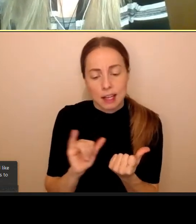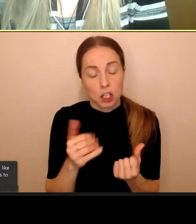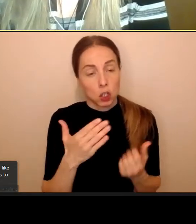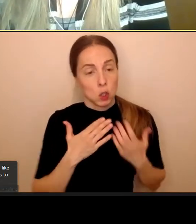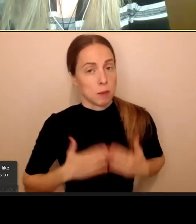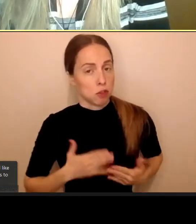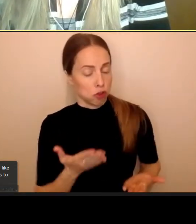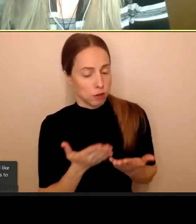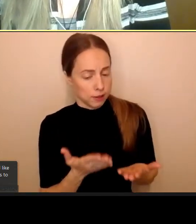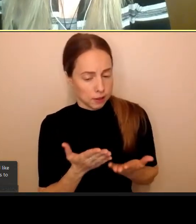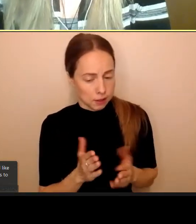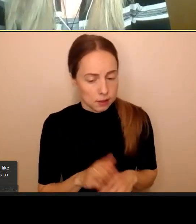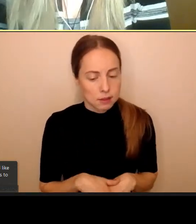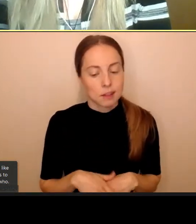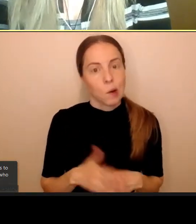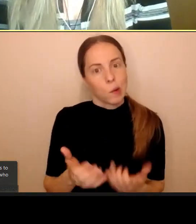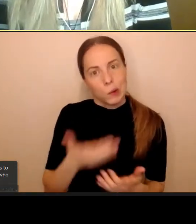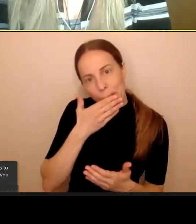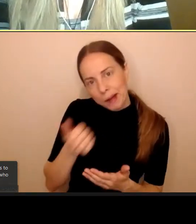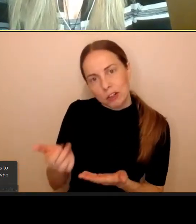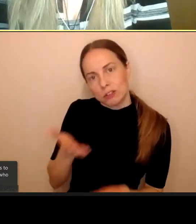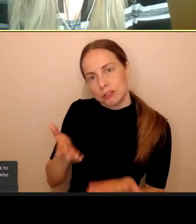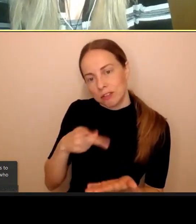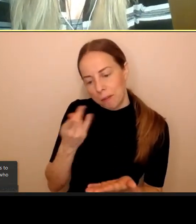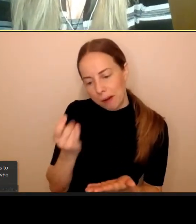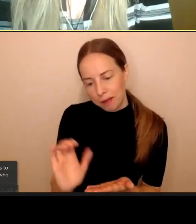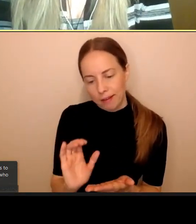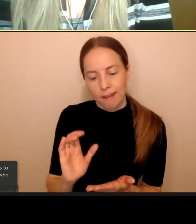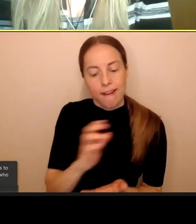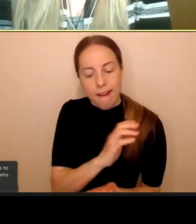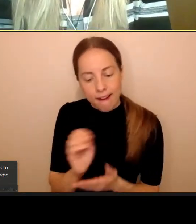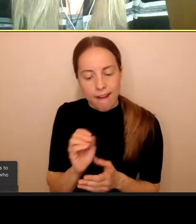the public and also employees who have disabilities?